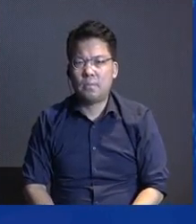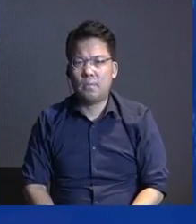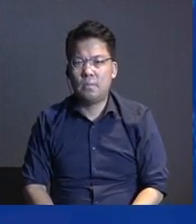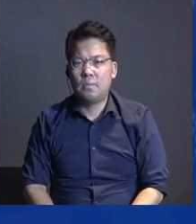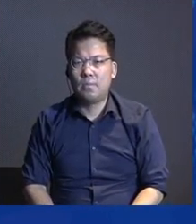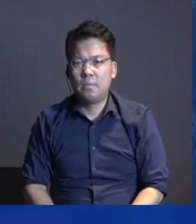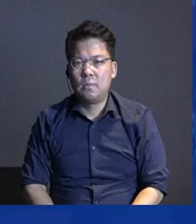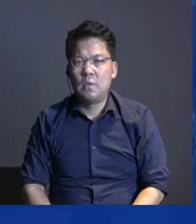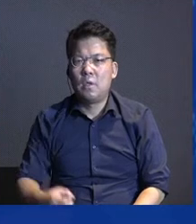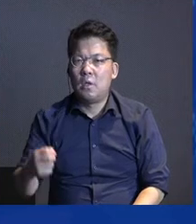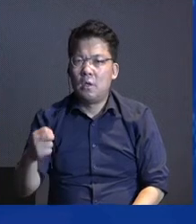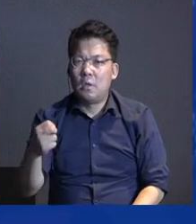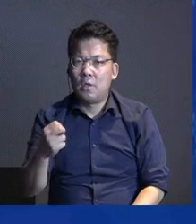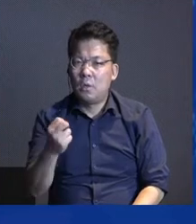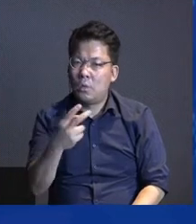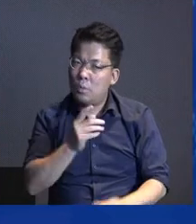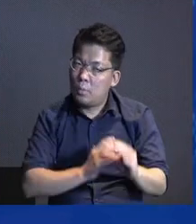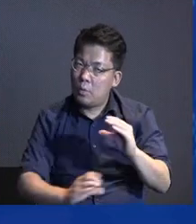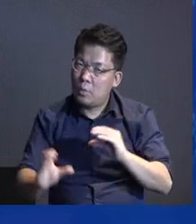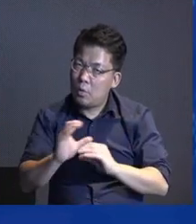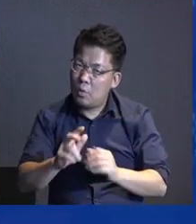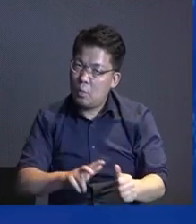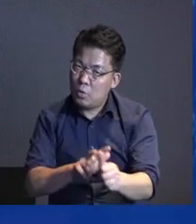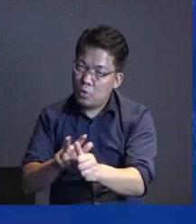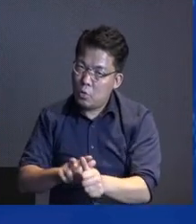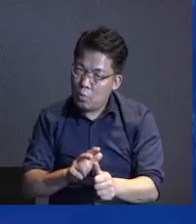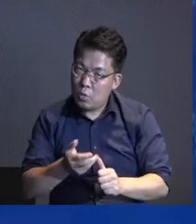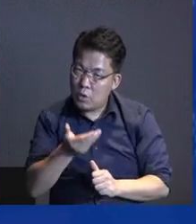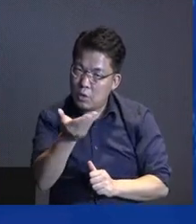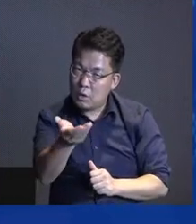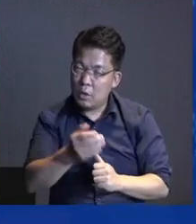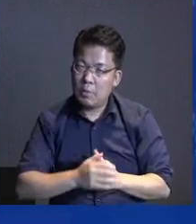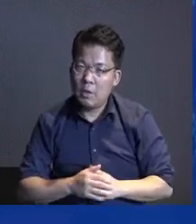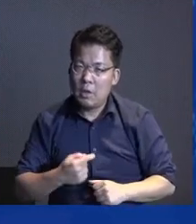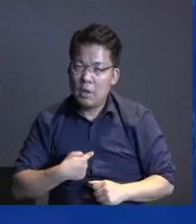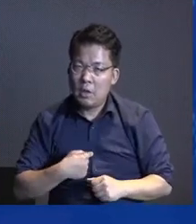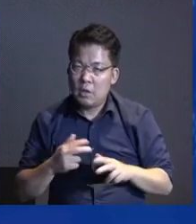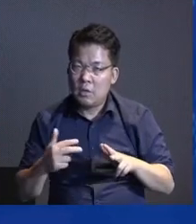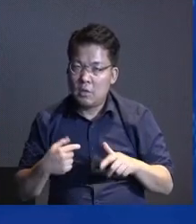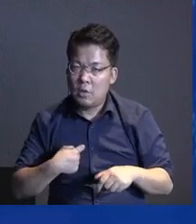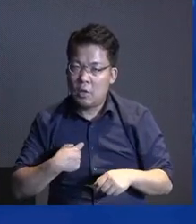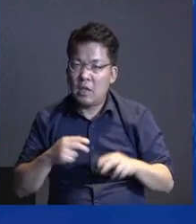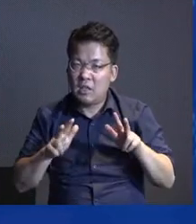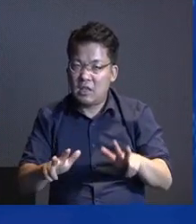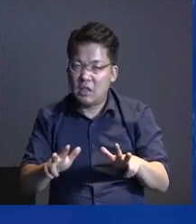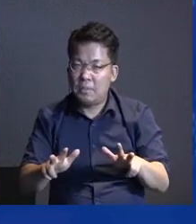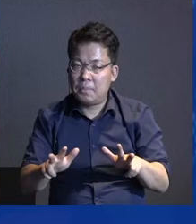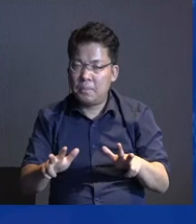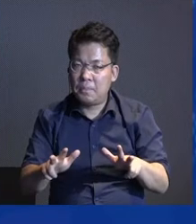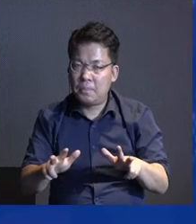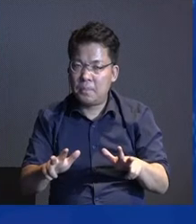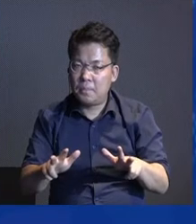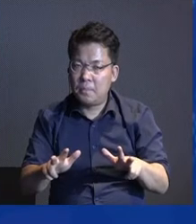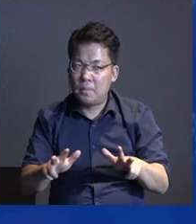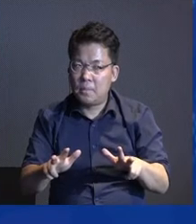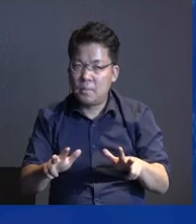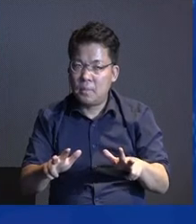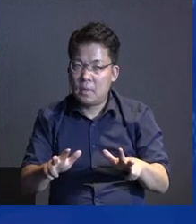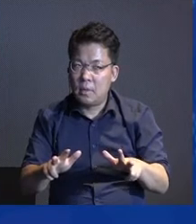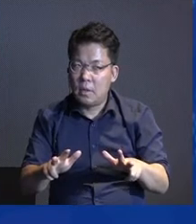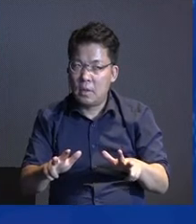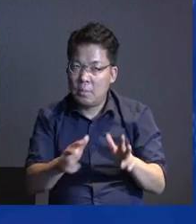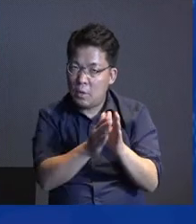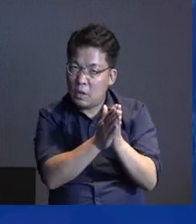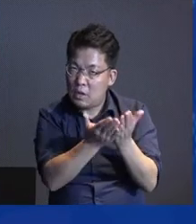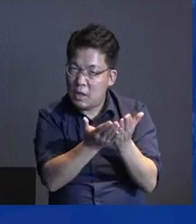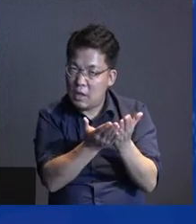have currently working on our last publications for the project, which you can all find on our